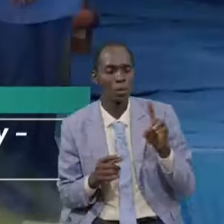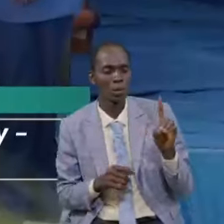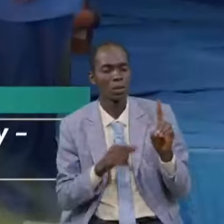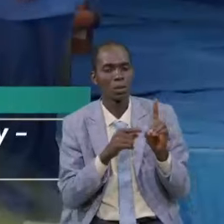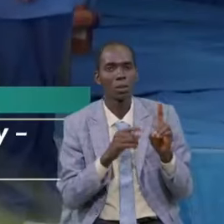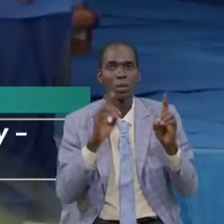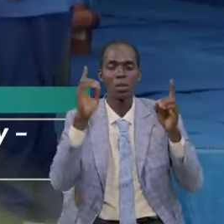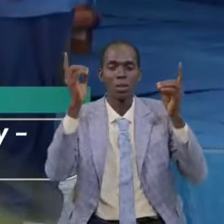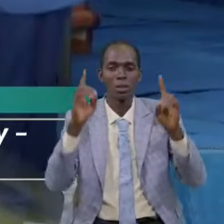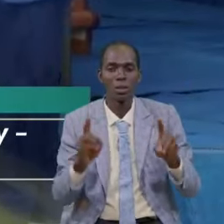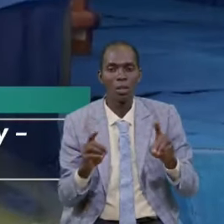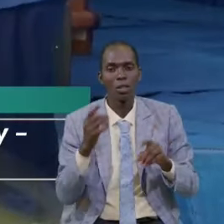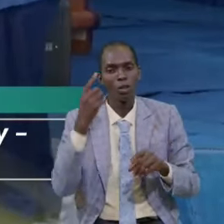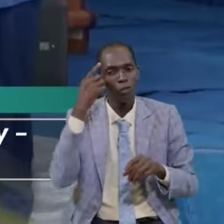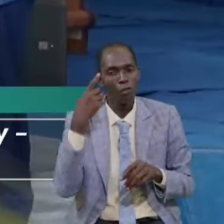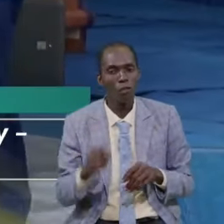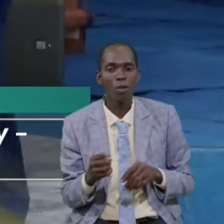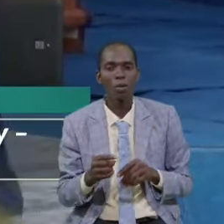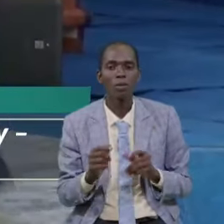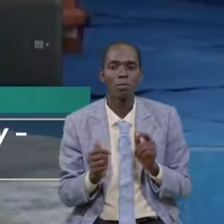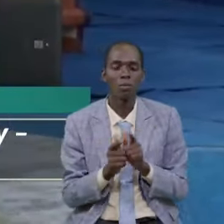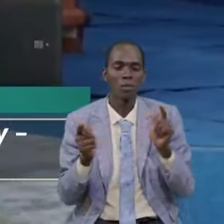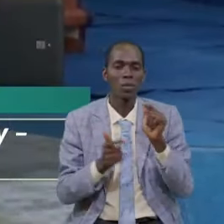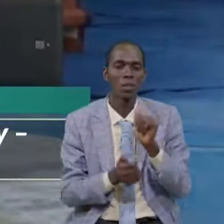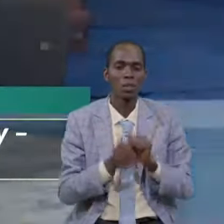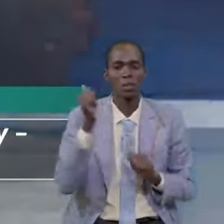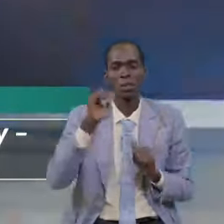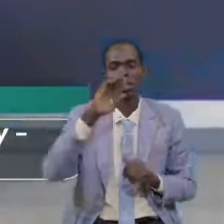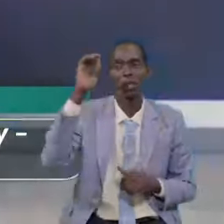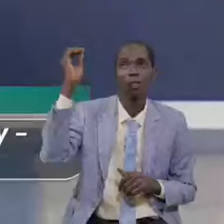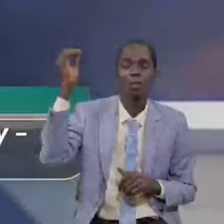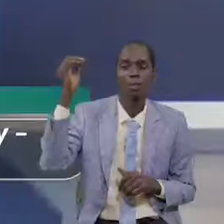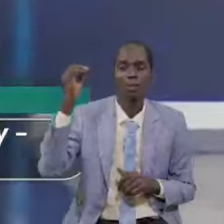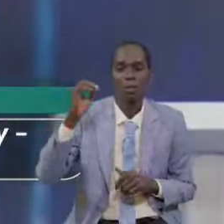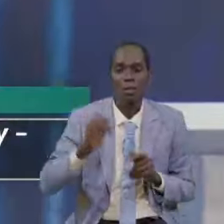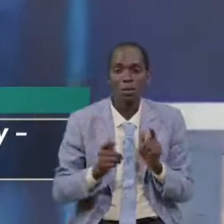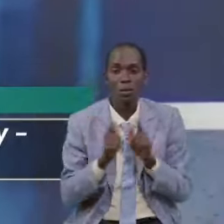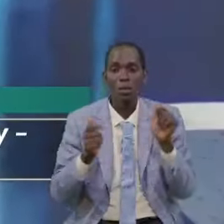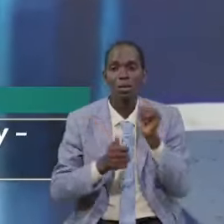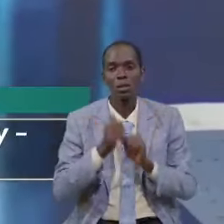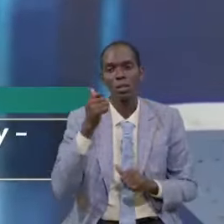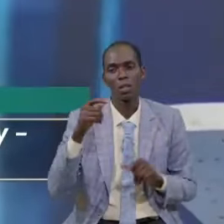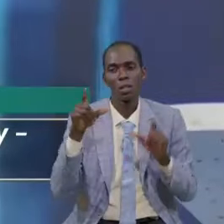grades of glory. There are grades of glory, there are levels of glory, and the